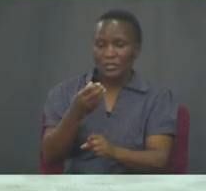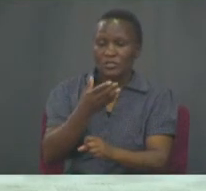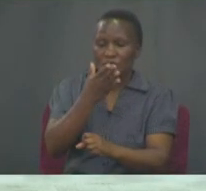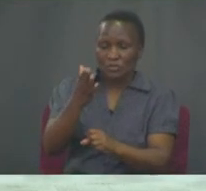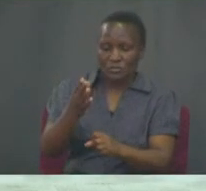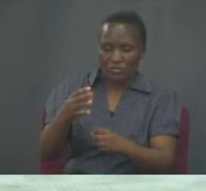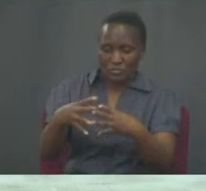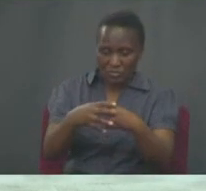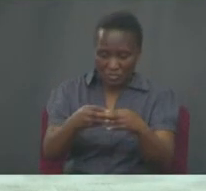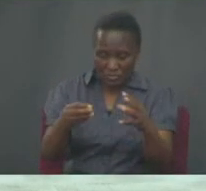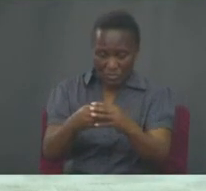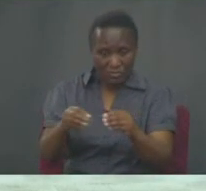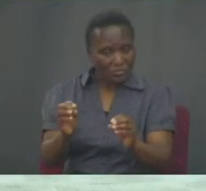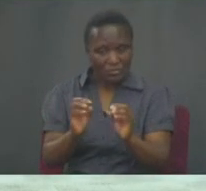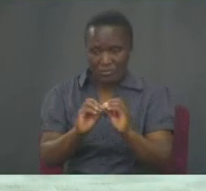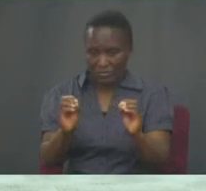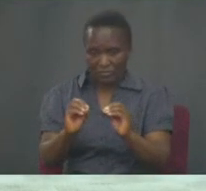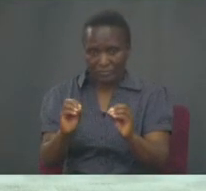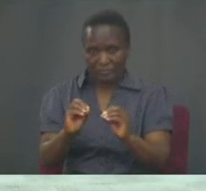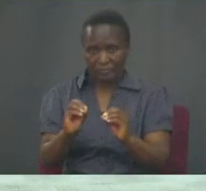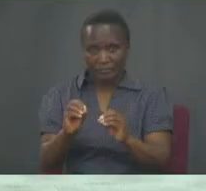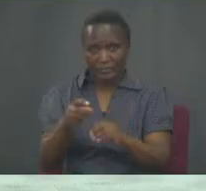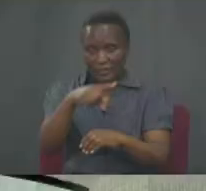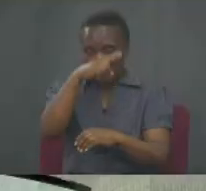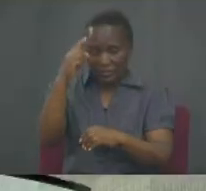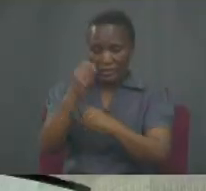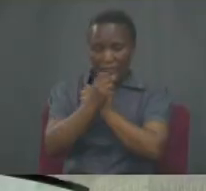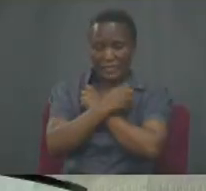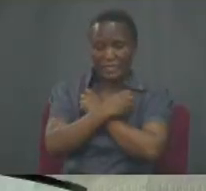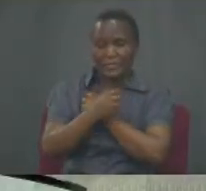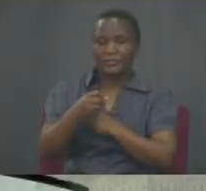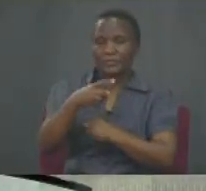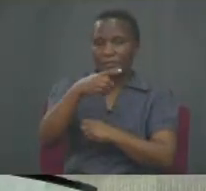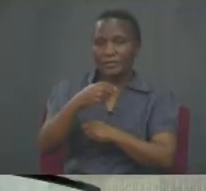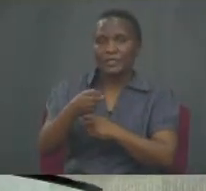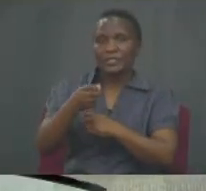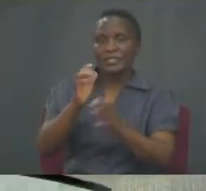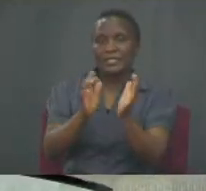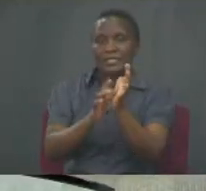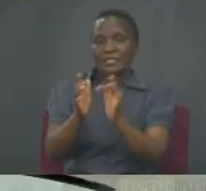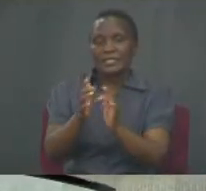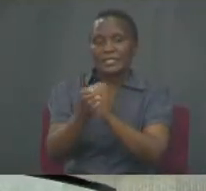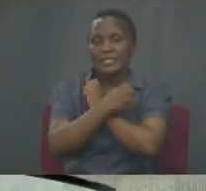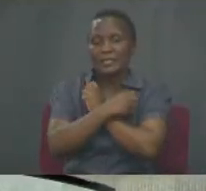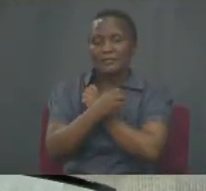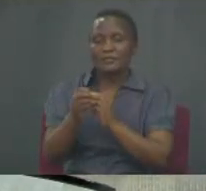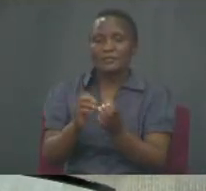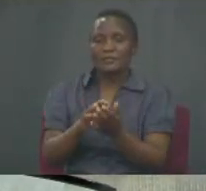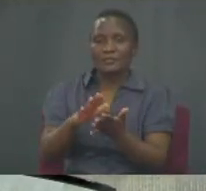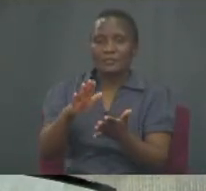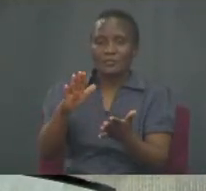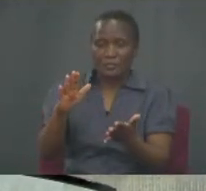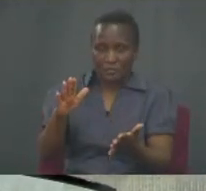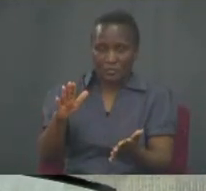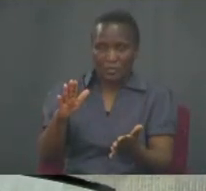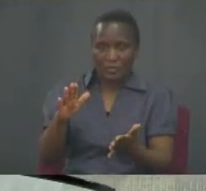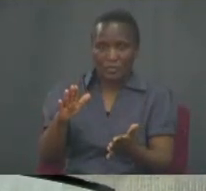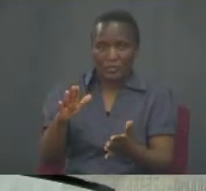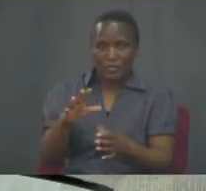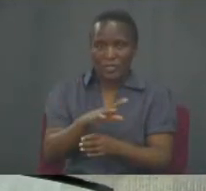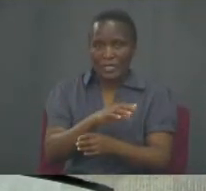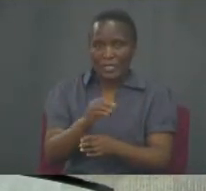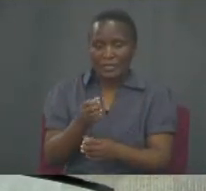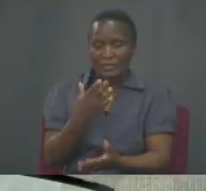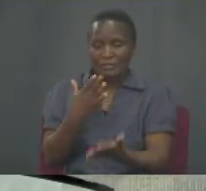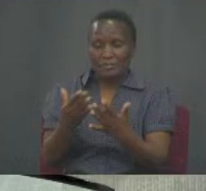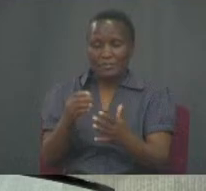is because of his love. He loves you so much that he will send storms in your life to remind you of your waywardness.